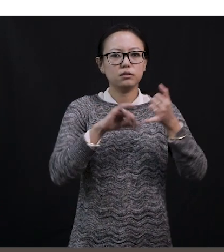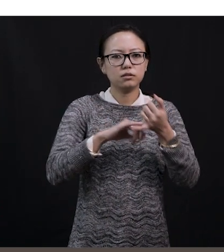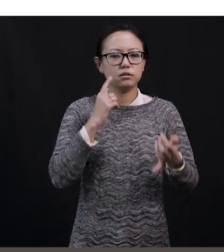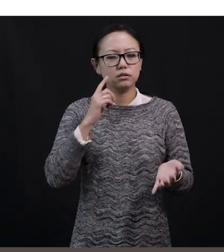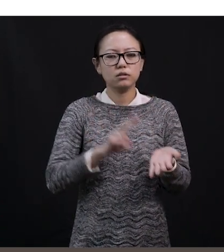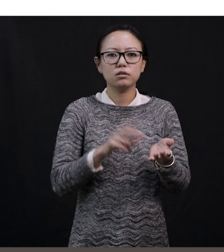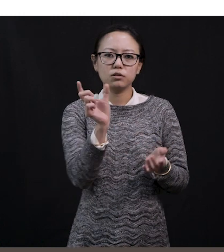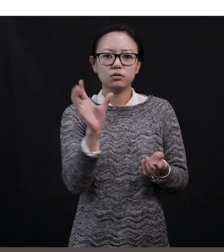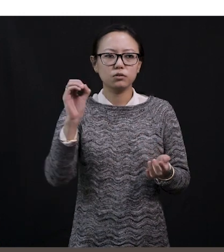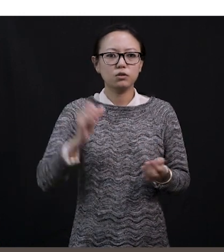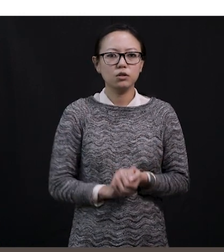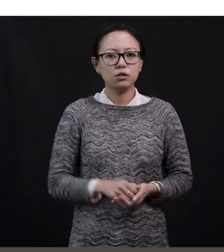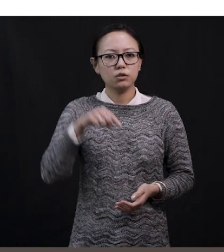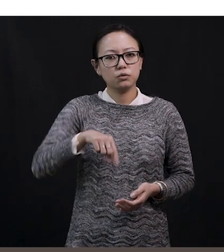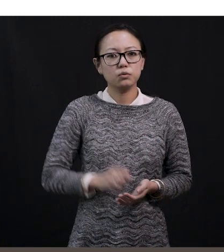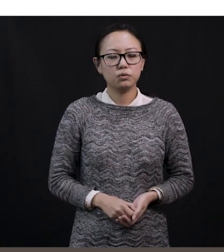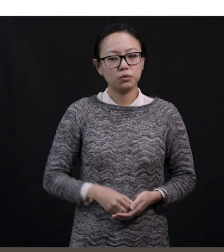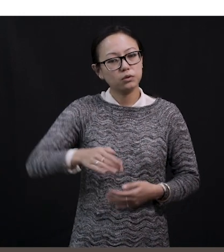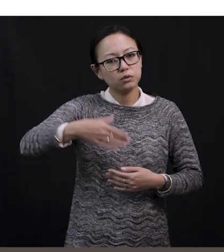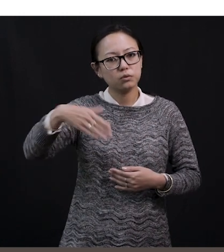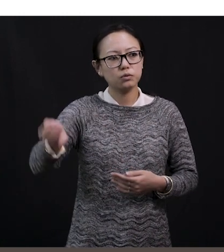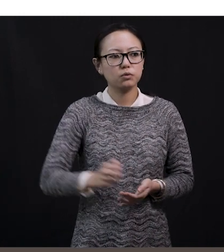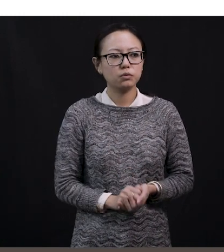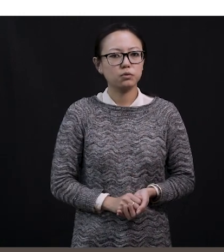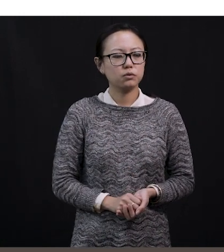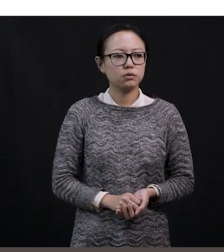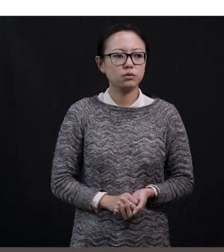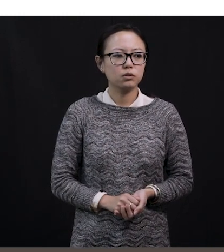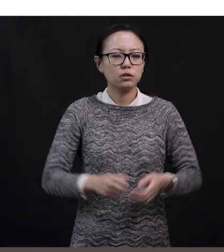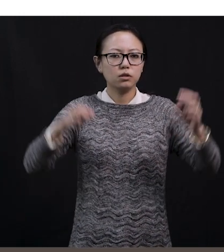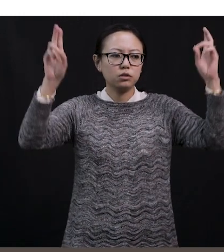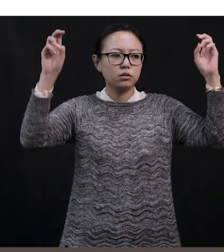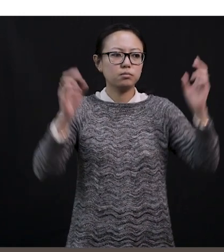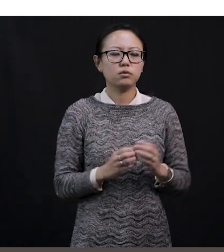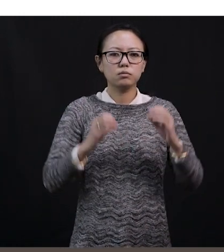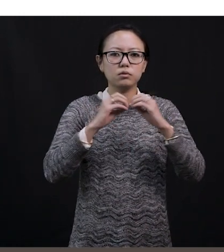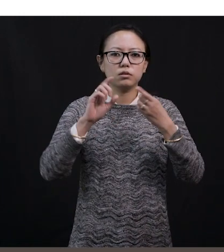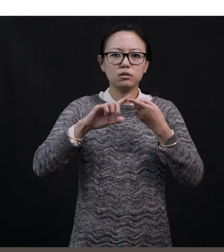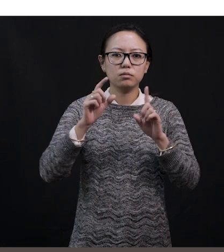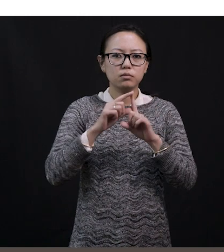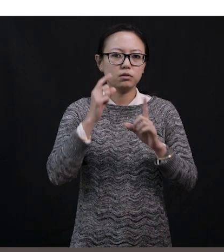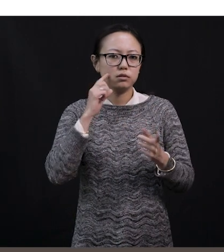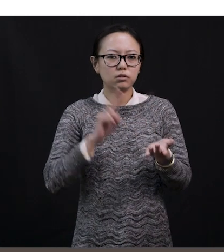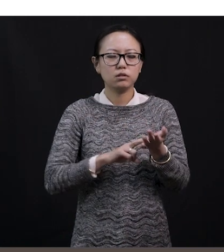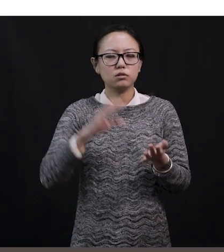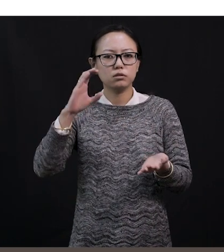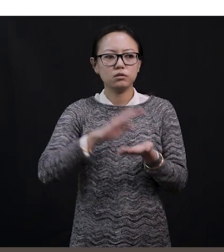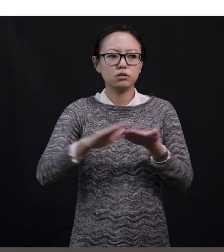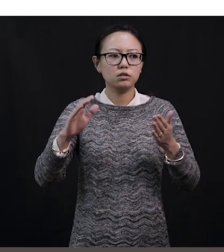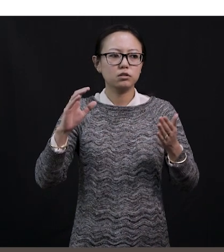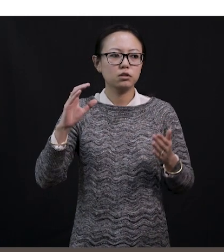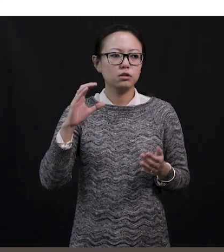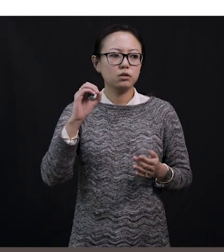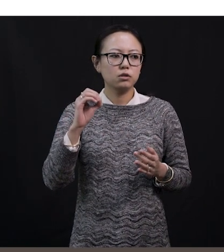continue with the lesson Bepin Choudhury's Lapse of Memory Part 3. And I am sure you want to find out what's